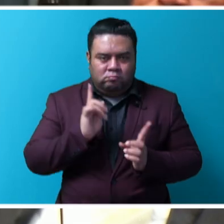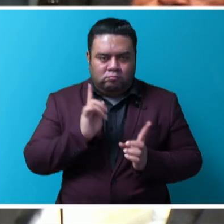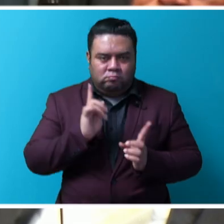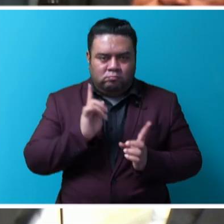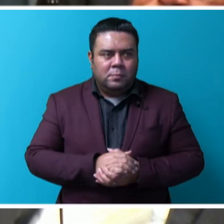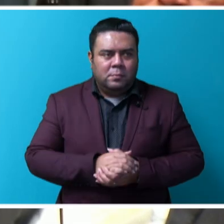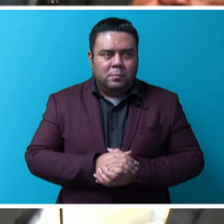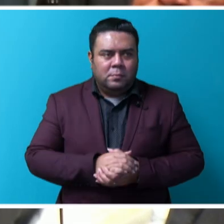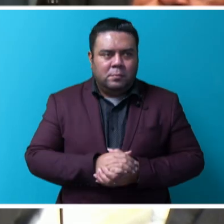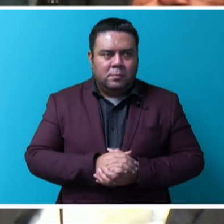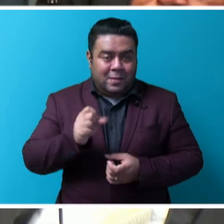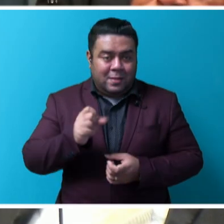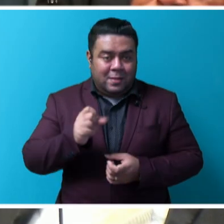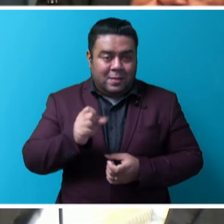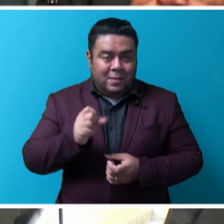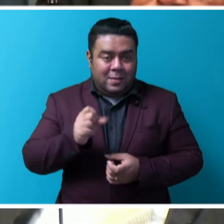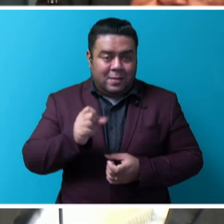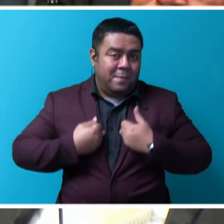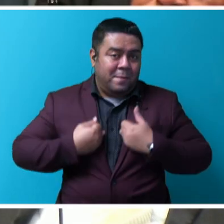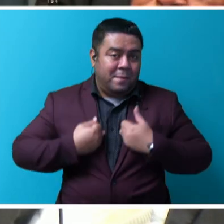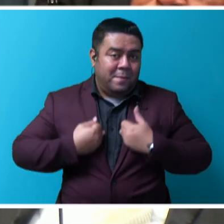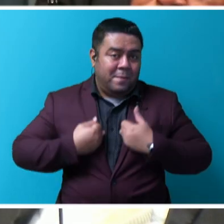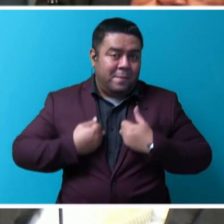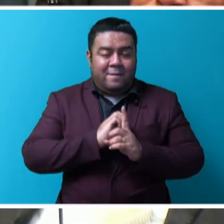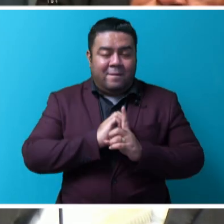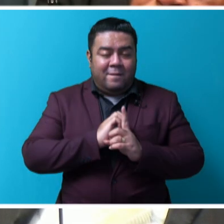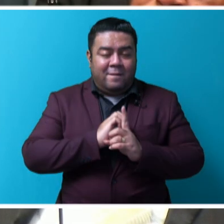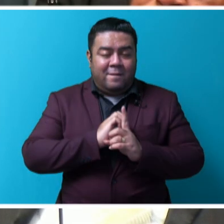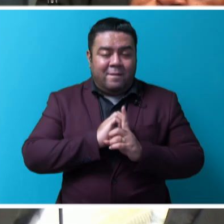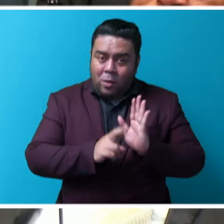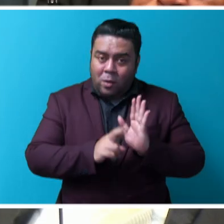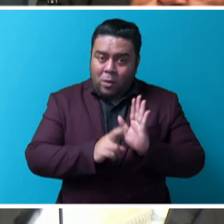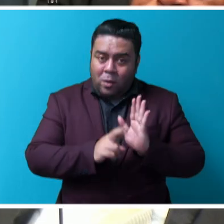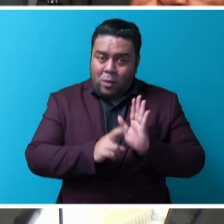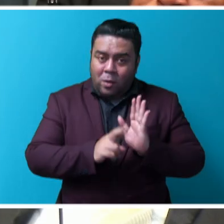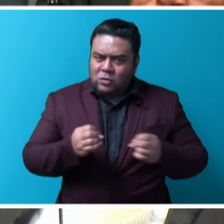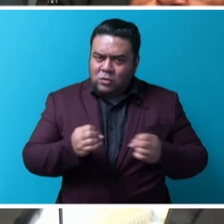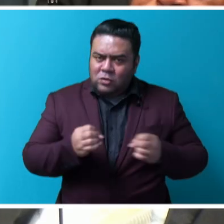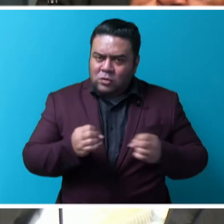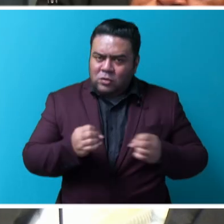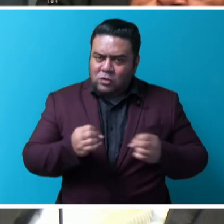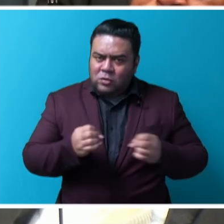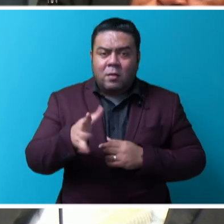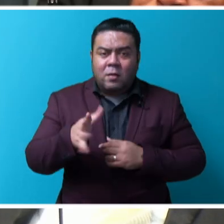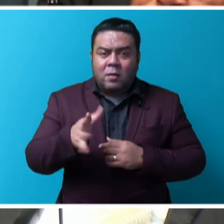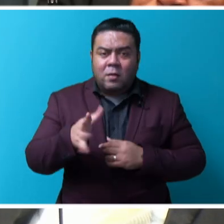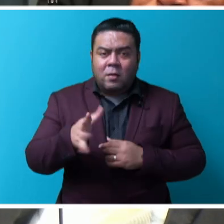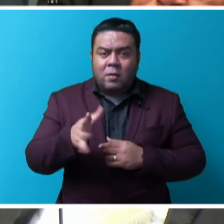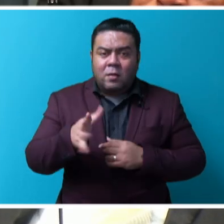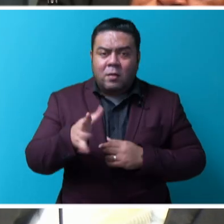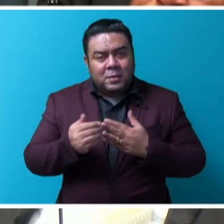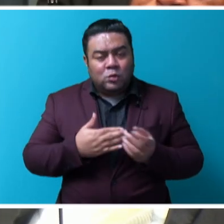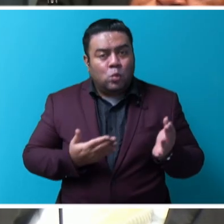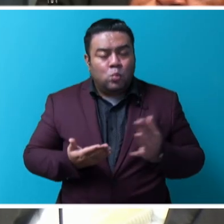marginal allocation of 146,000 in this budget. And I would like to thank the Government of Australia